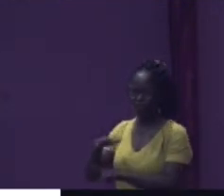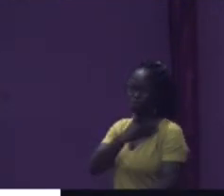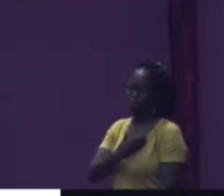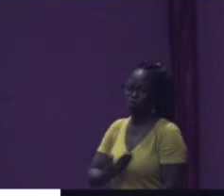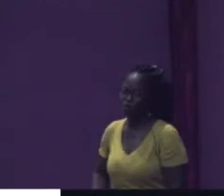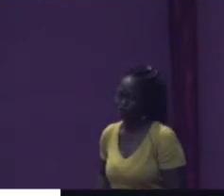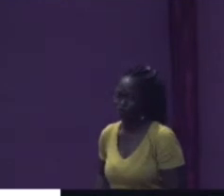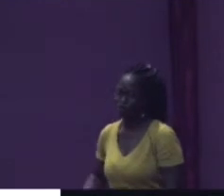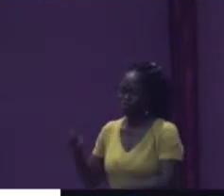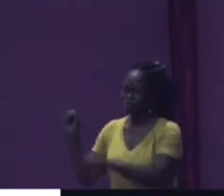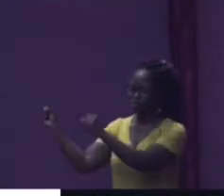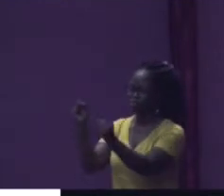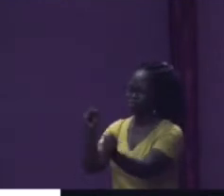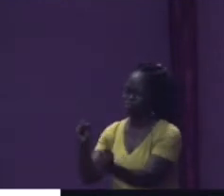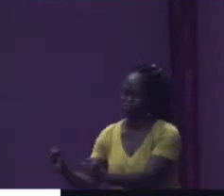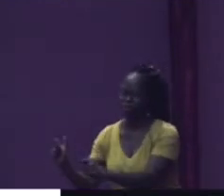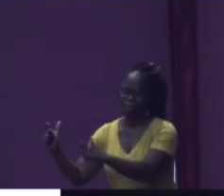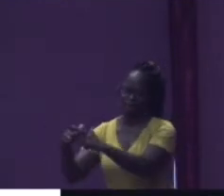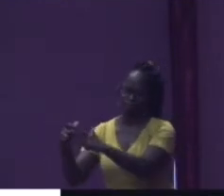of the physician.